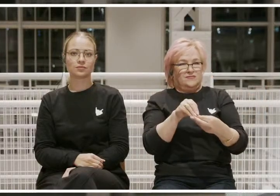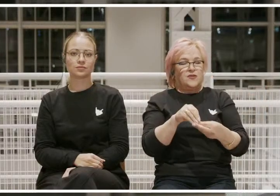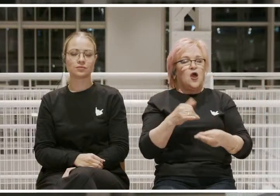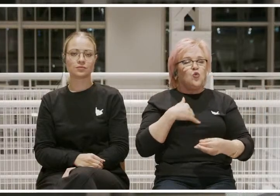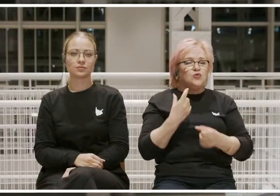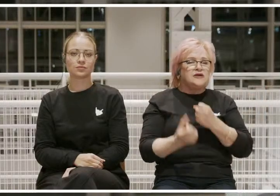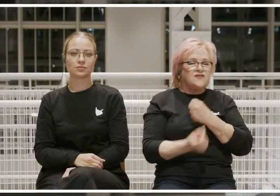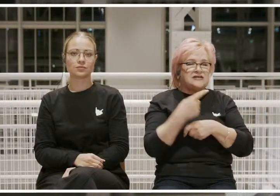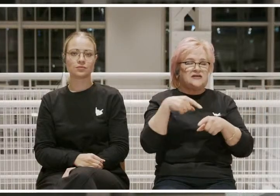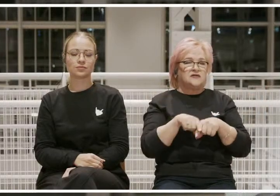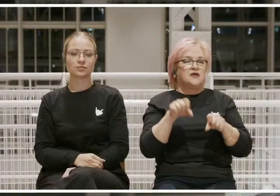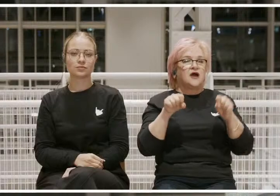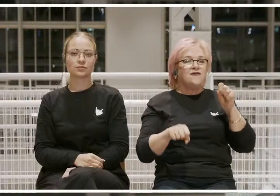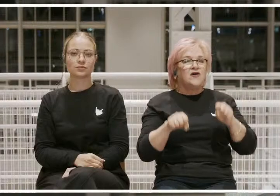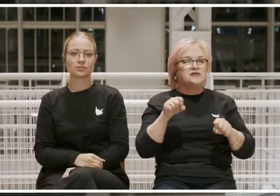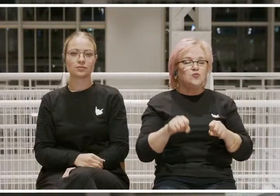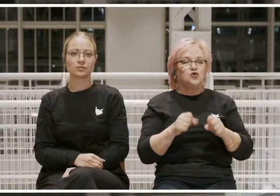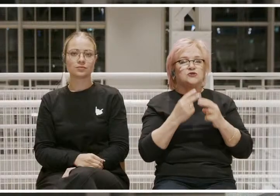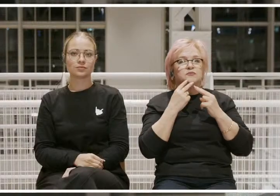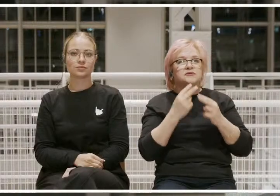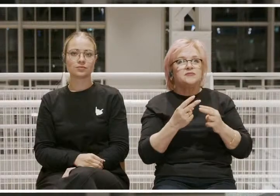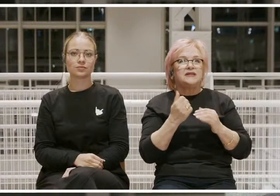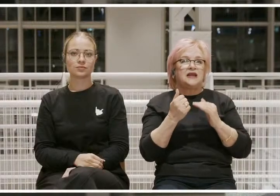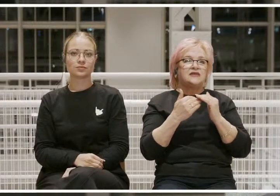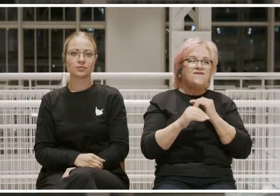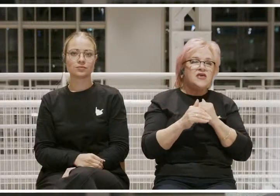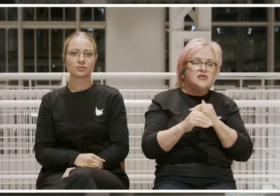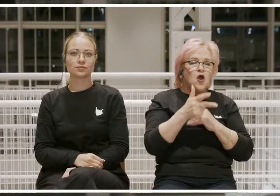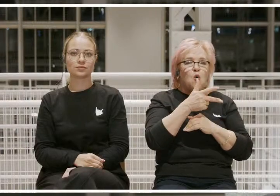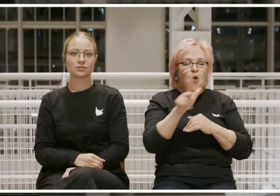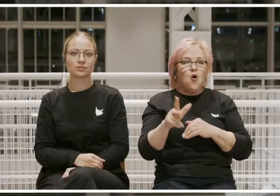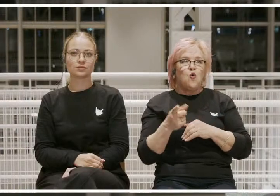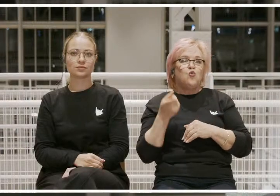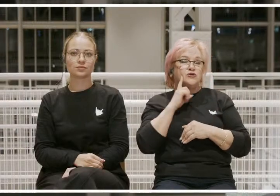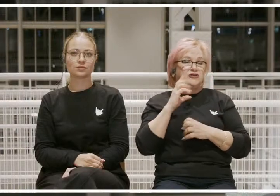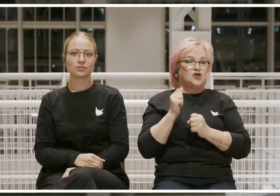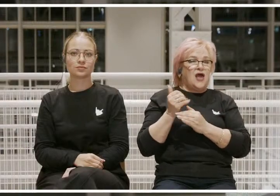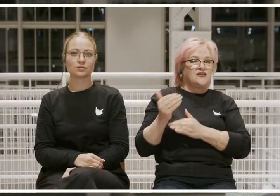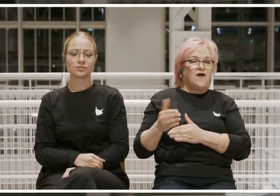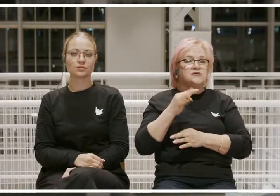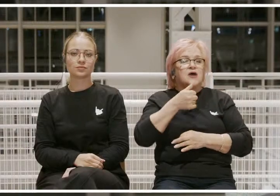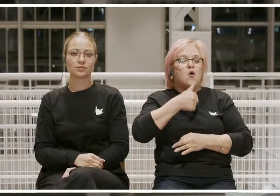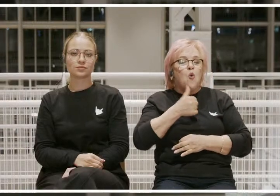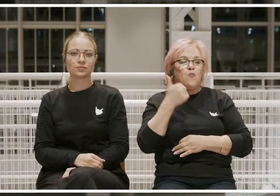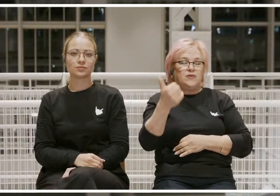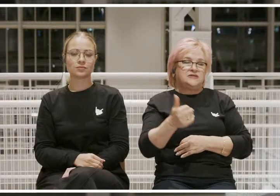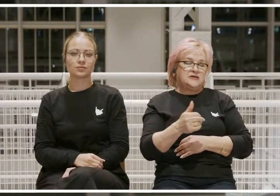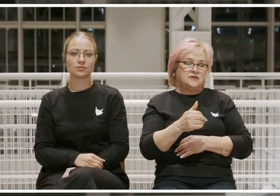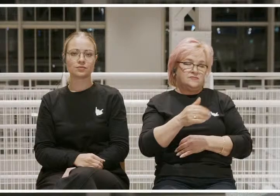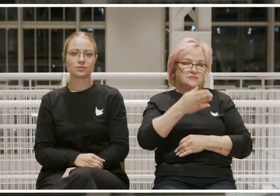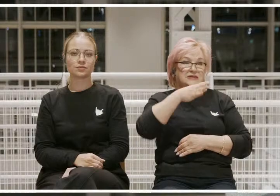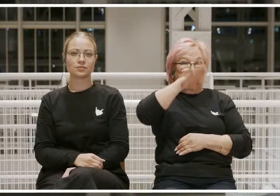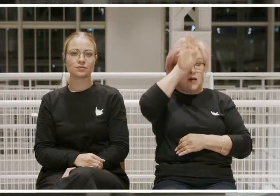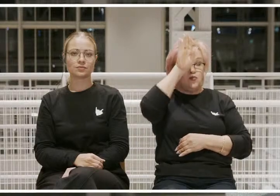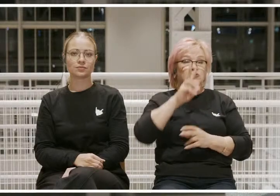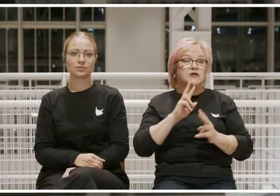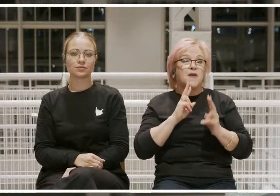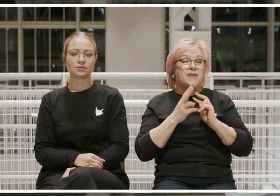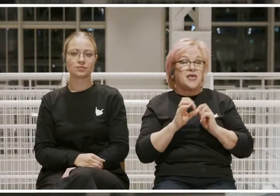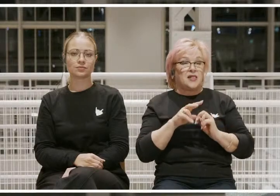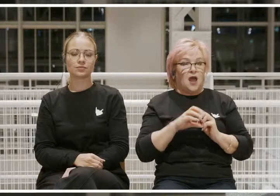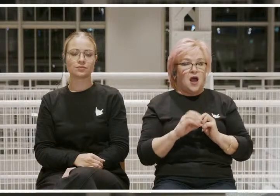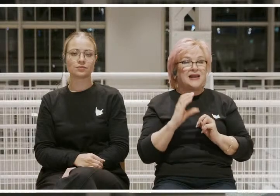and watch some videos and hear about it from you. The other question that I had is maybe, since